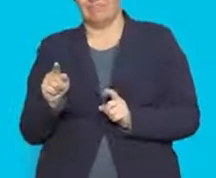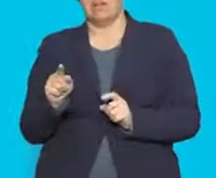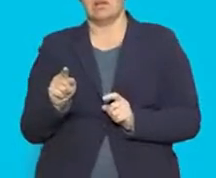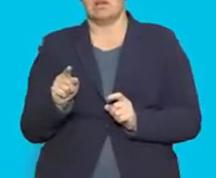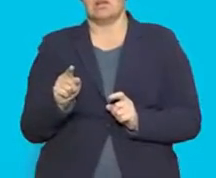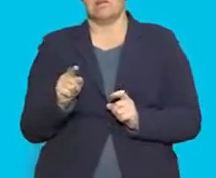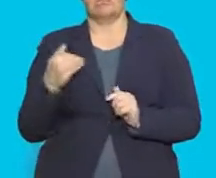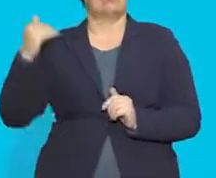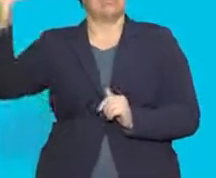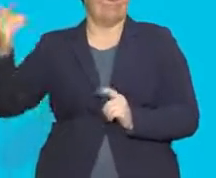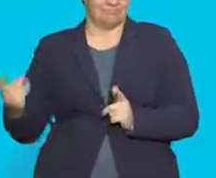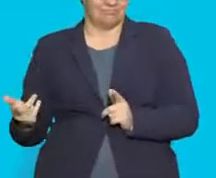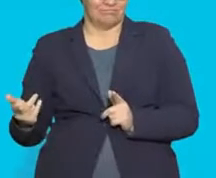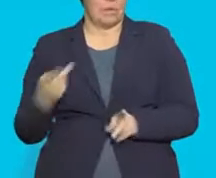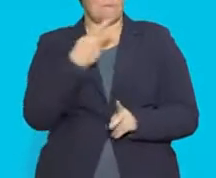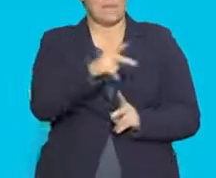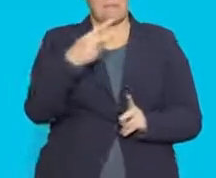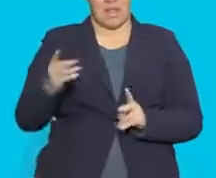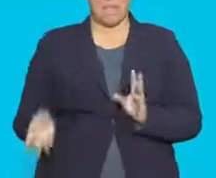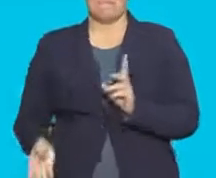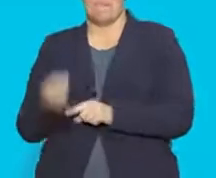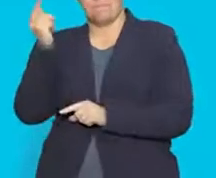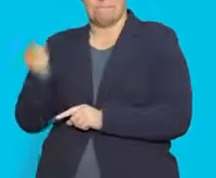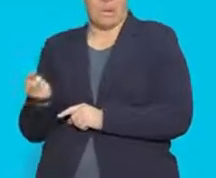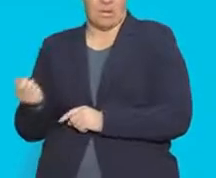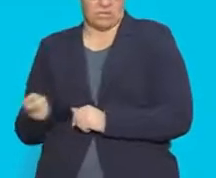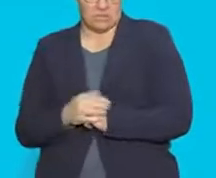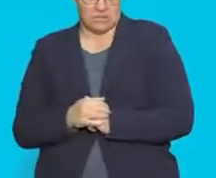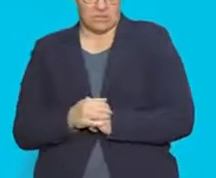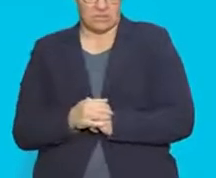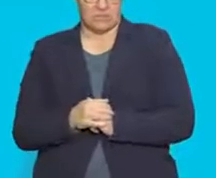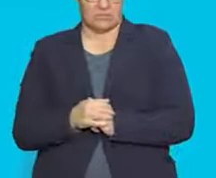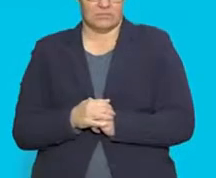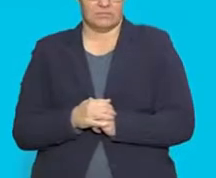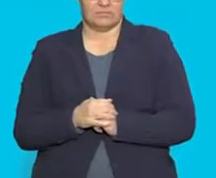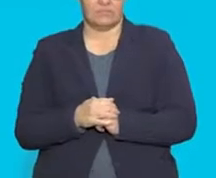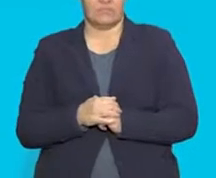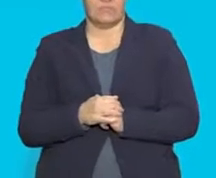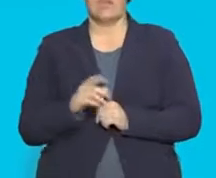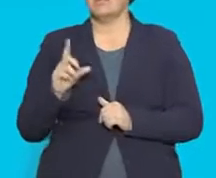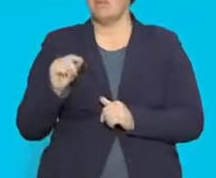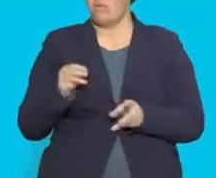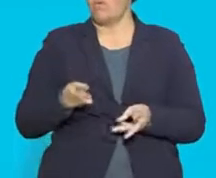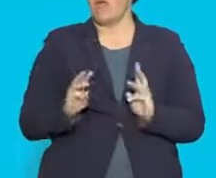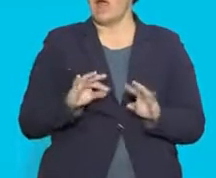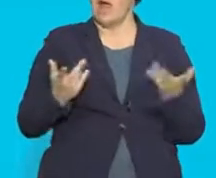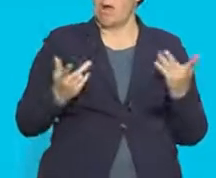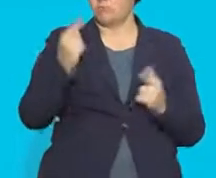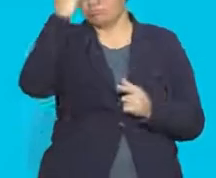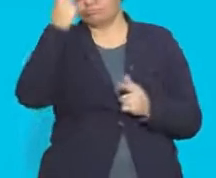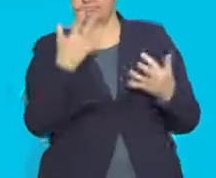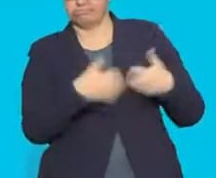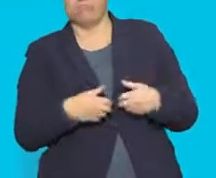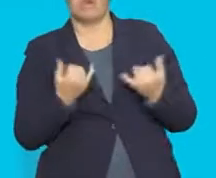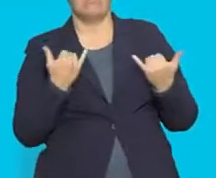nothing, pay regularly until you get to something big. So it's a very interesting way of you looking